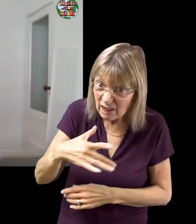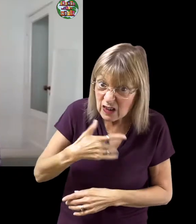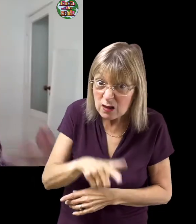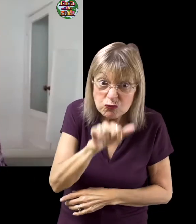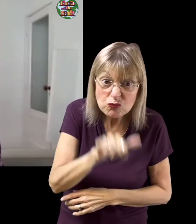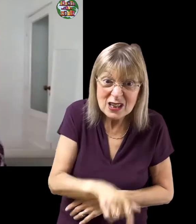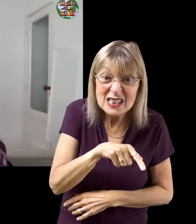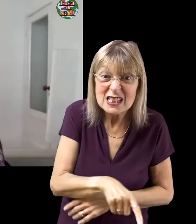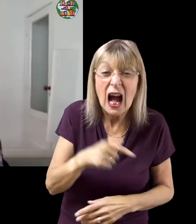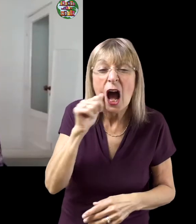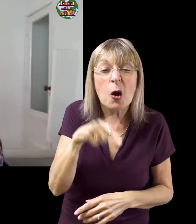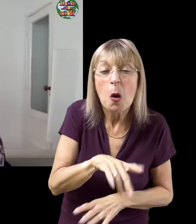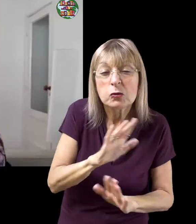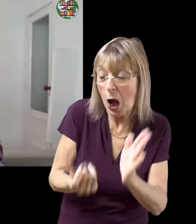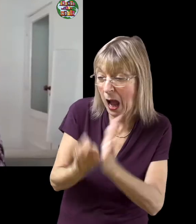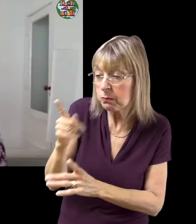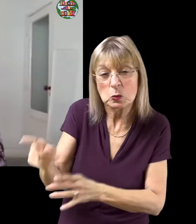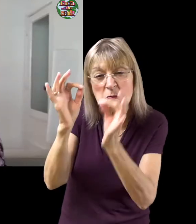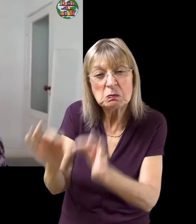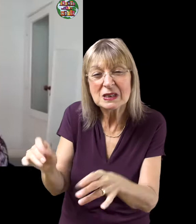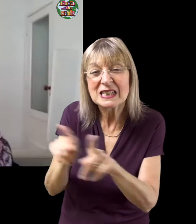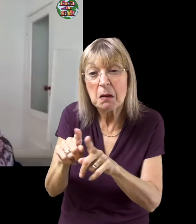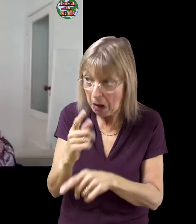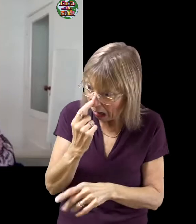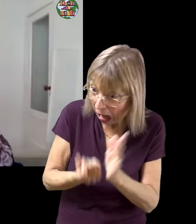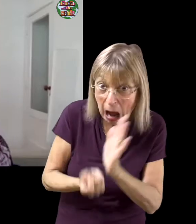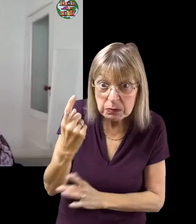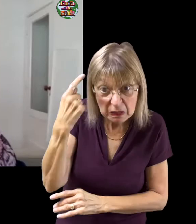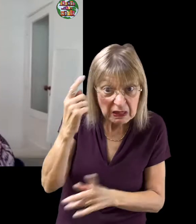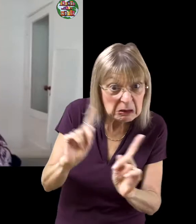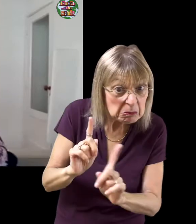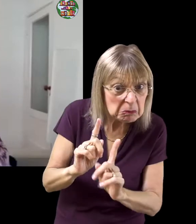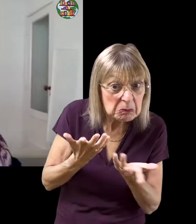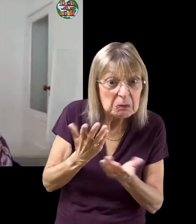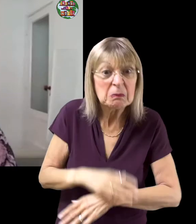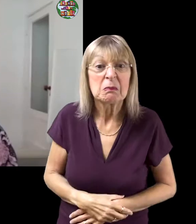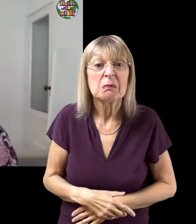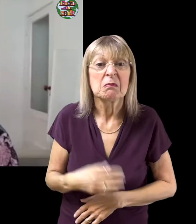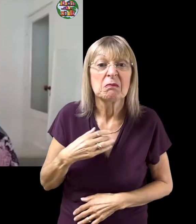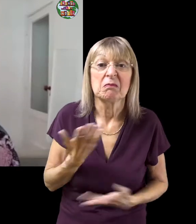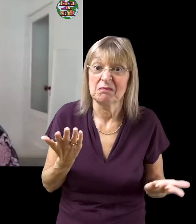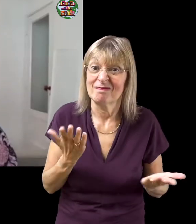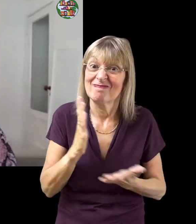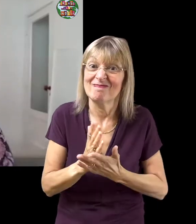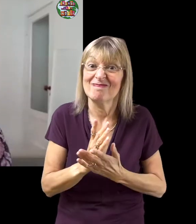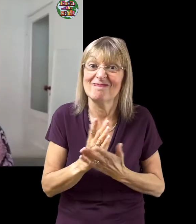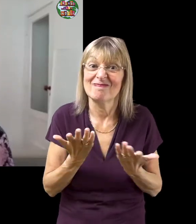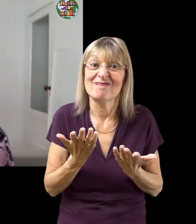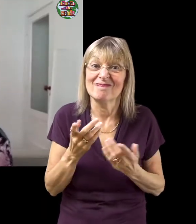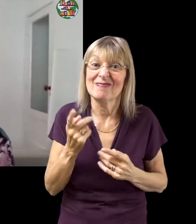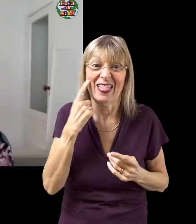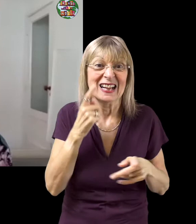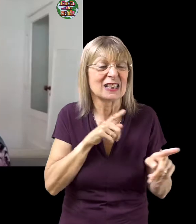I asked her, does this feel right? I know it didn't happen to you exactly like this, but could it